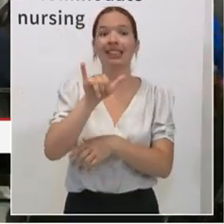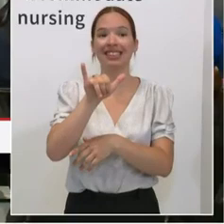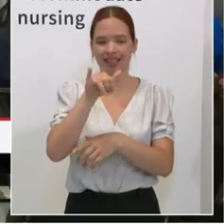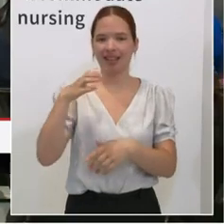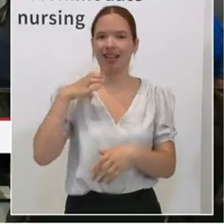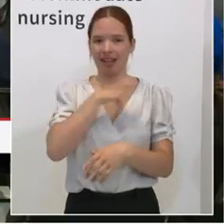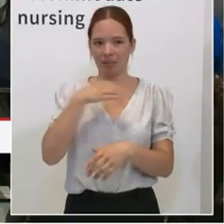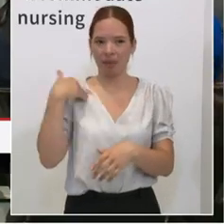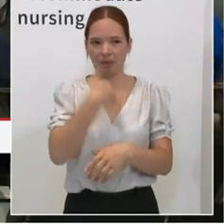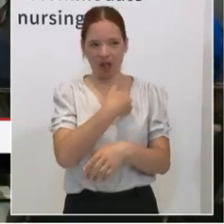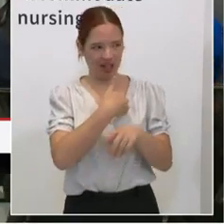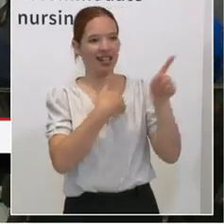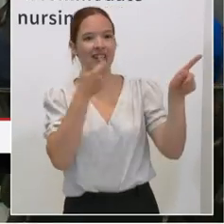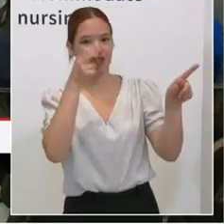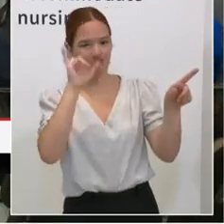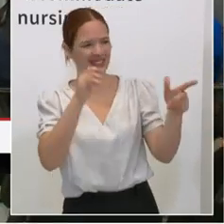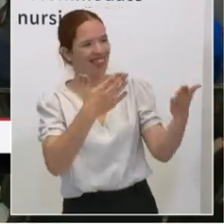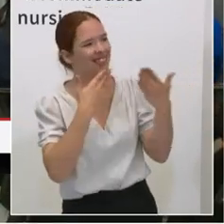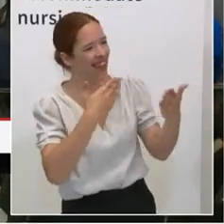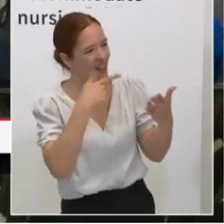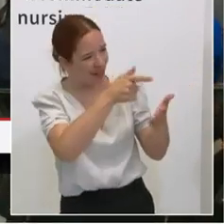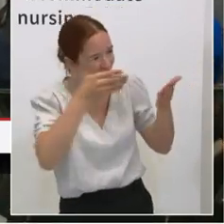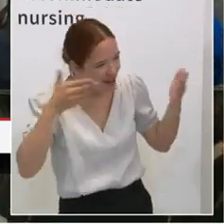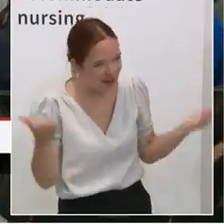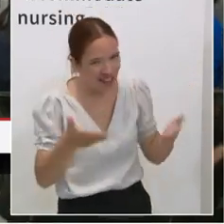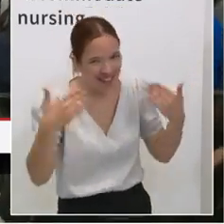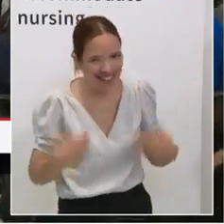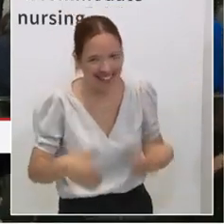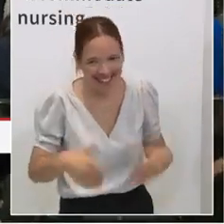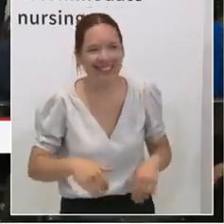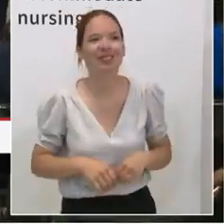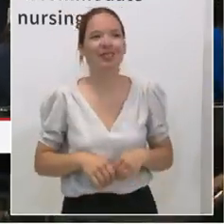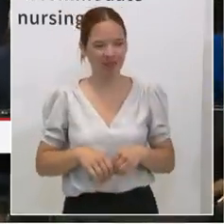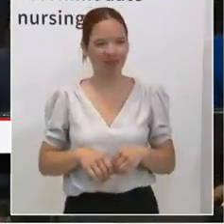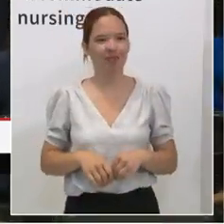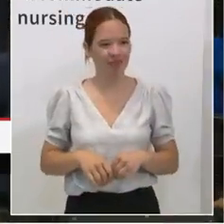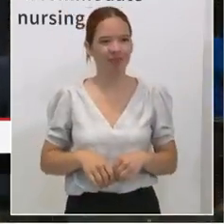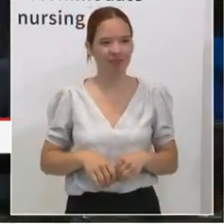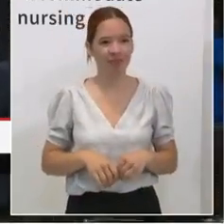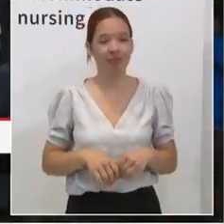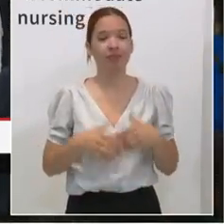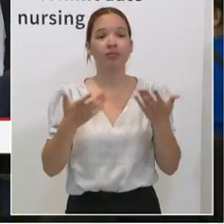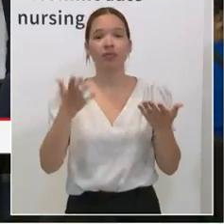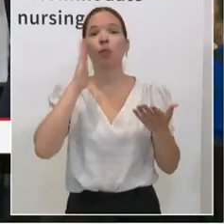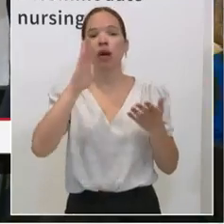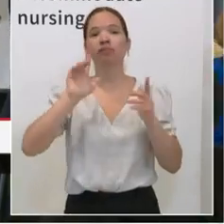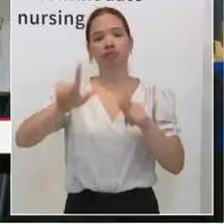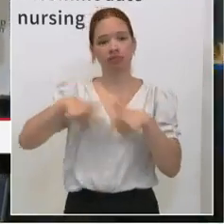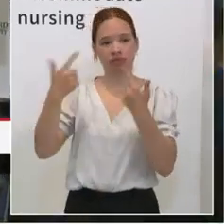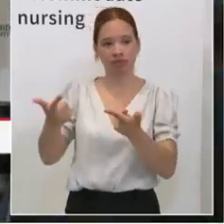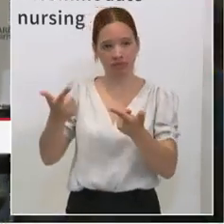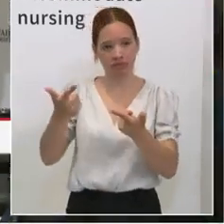So with that, Dr. Bennett, why don't you join us for a few remarks, and then we'll hear from Sam.